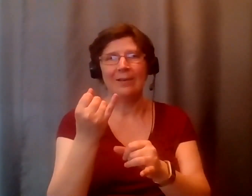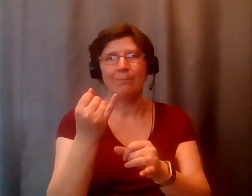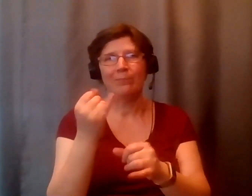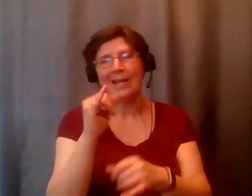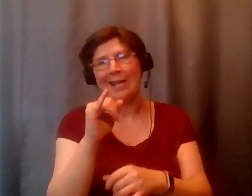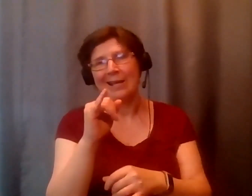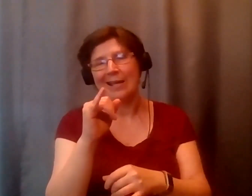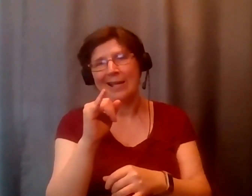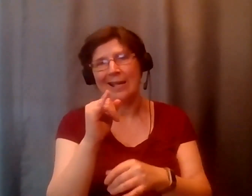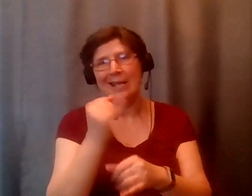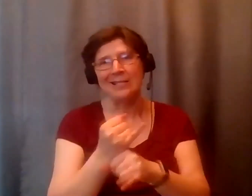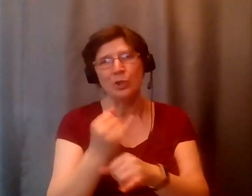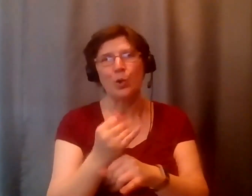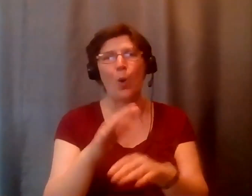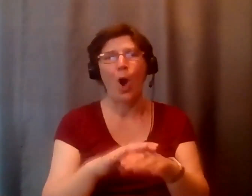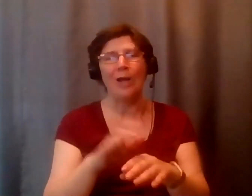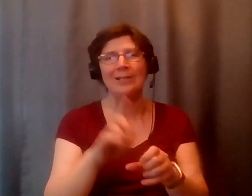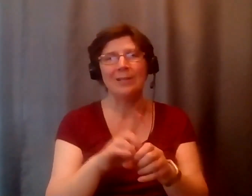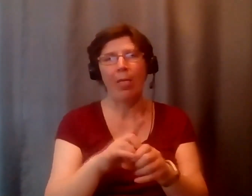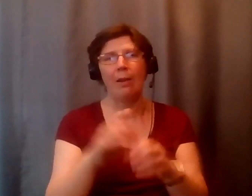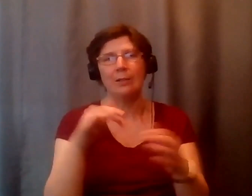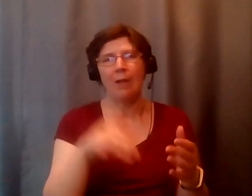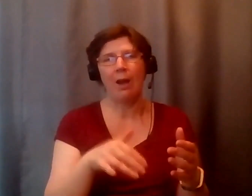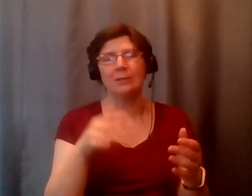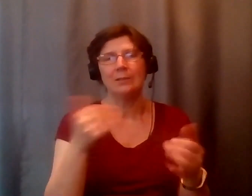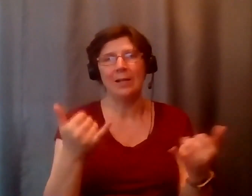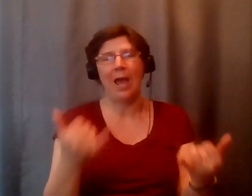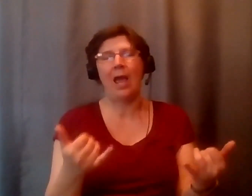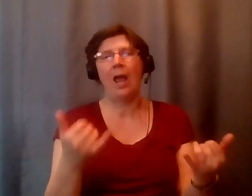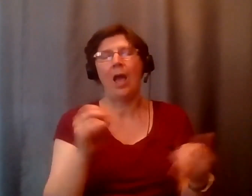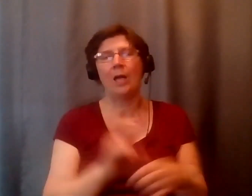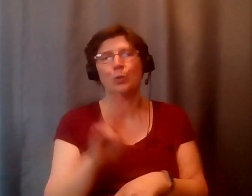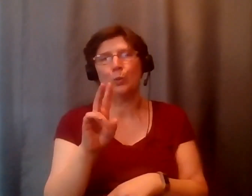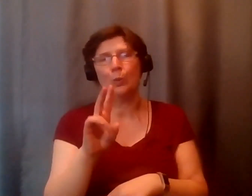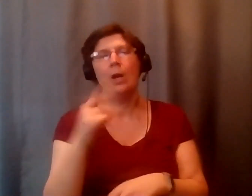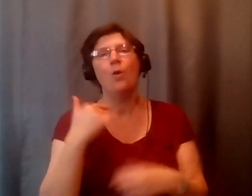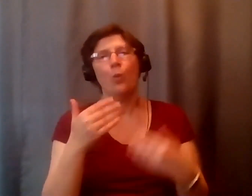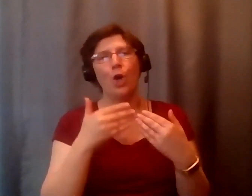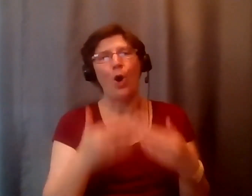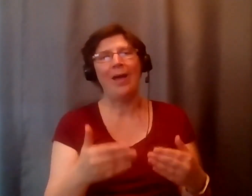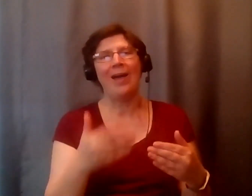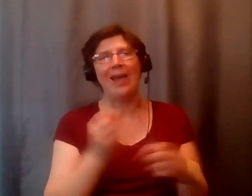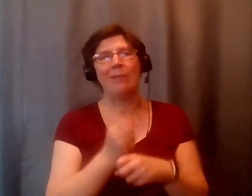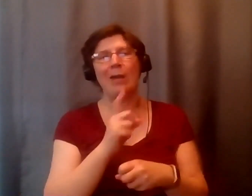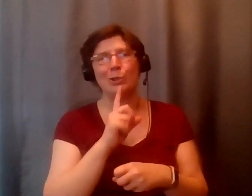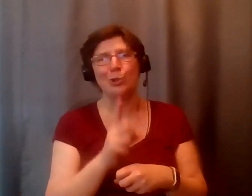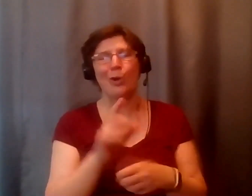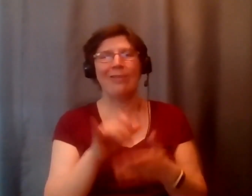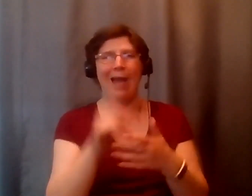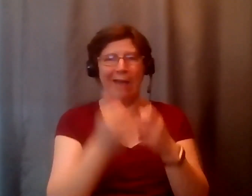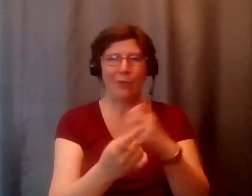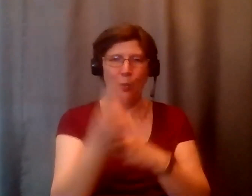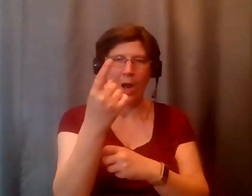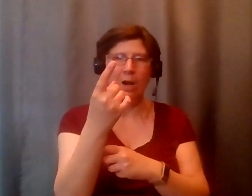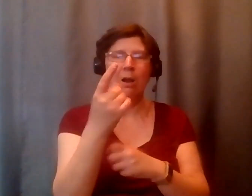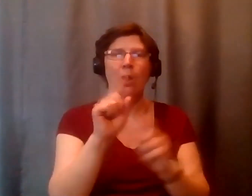Studies. And it is going to be today at 2 p.m. I will go ahead and make sure that everybody that